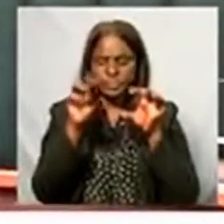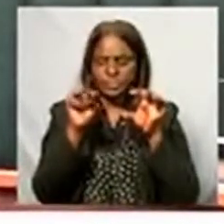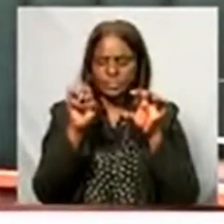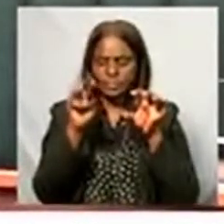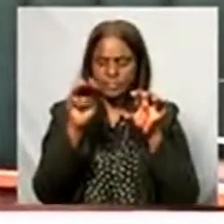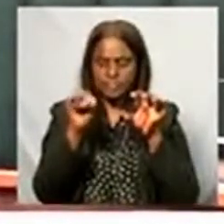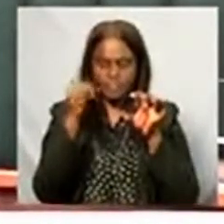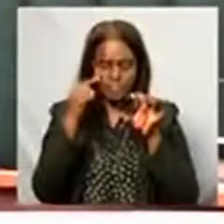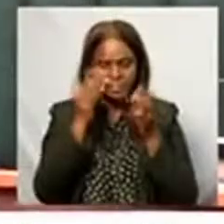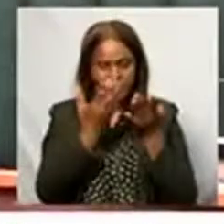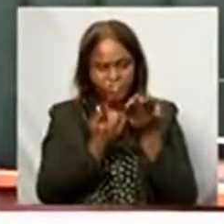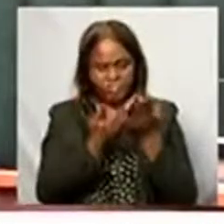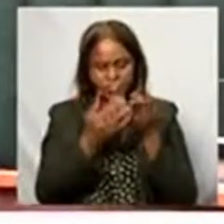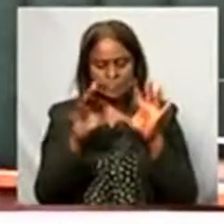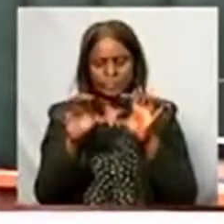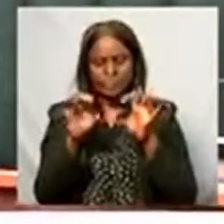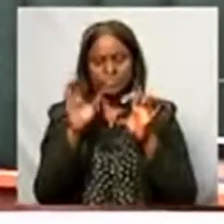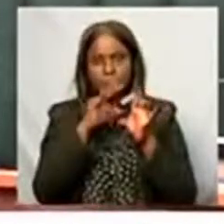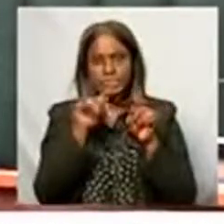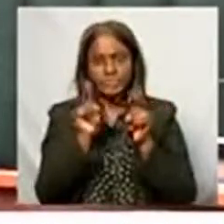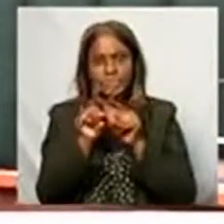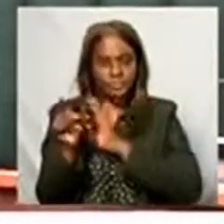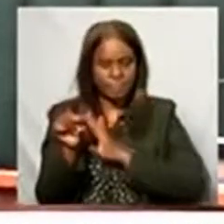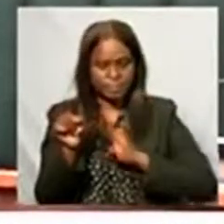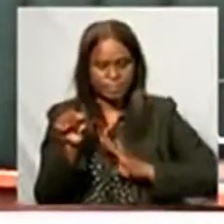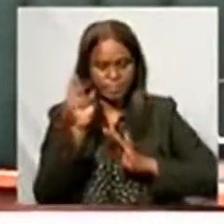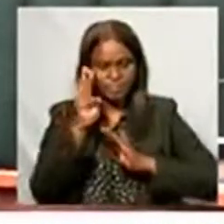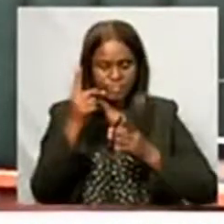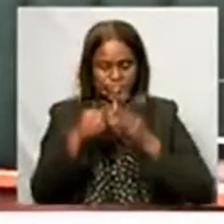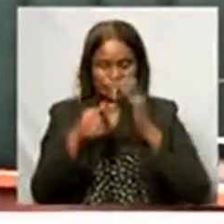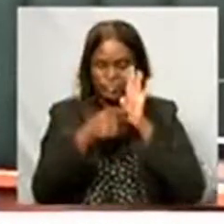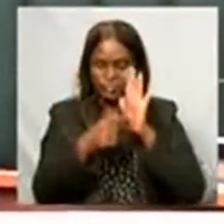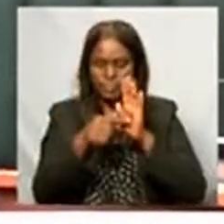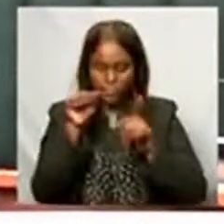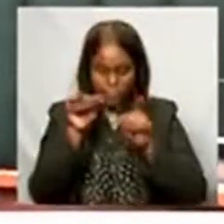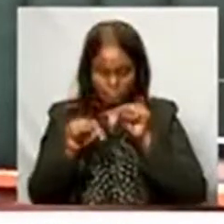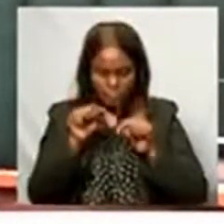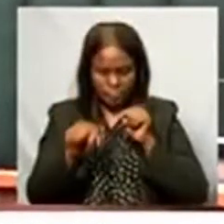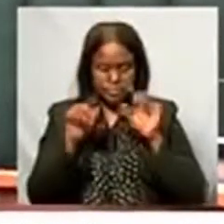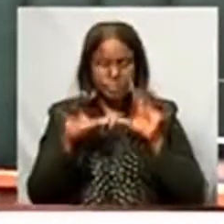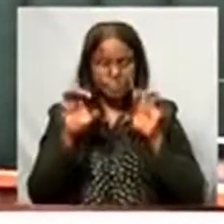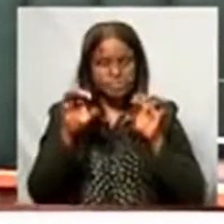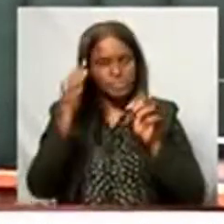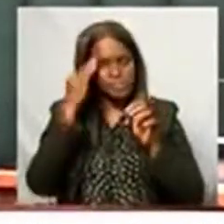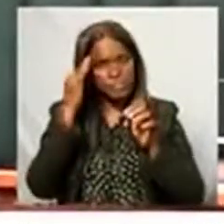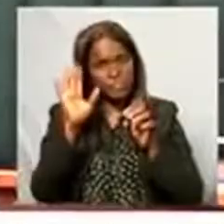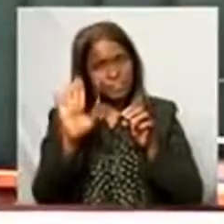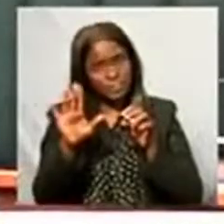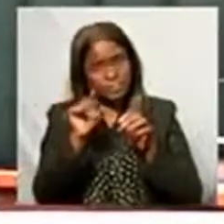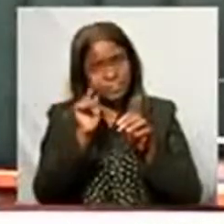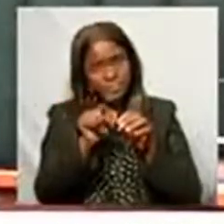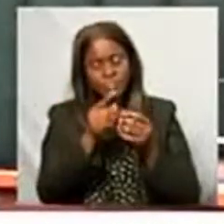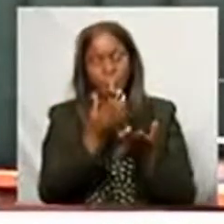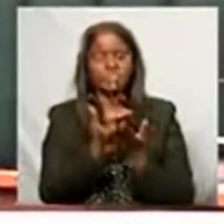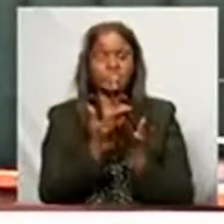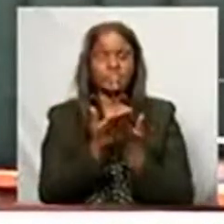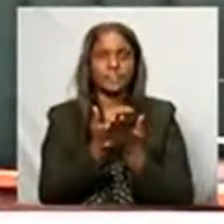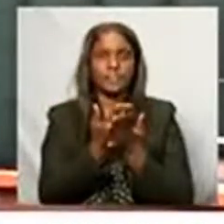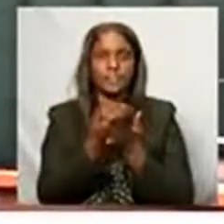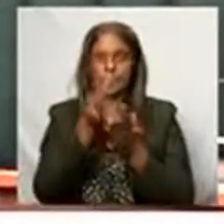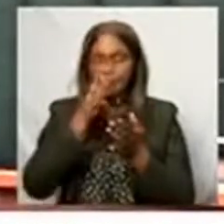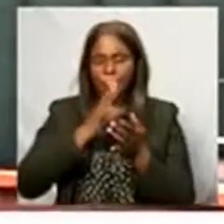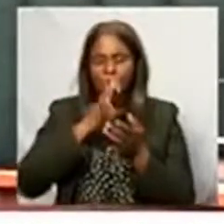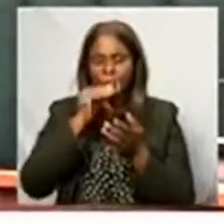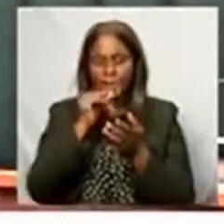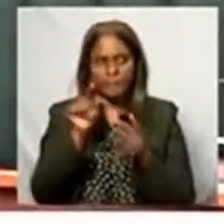for consideration by cabinet. The boards will be unveiled as soon as cabinet takes note of the recommendation. Madam